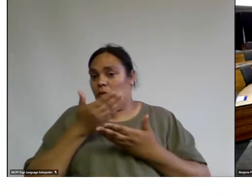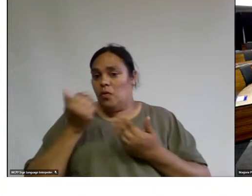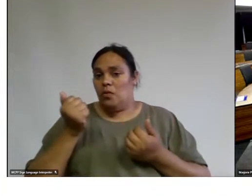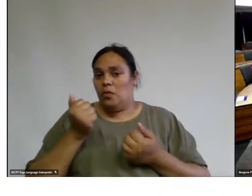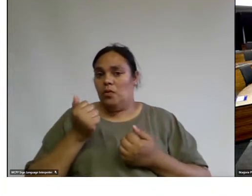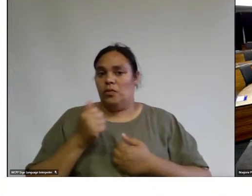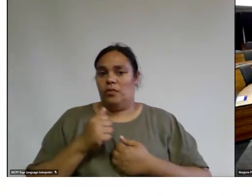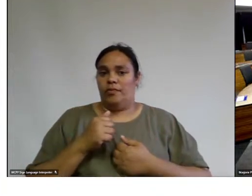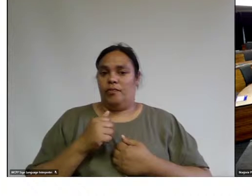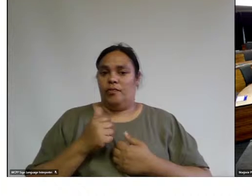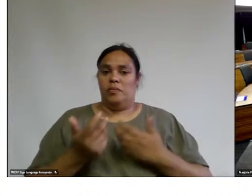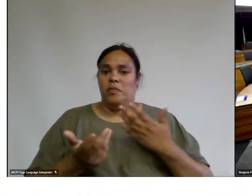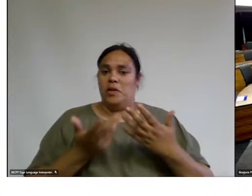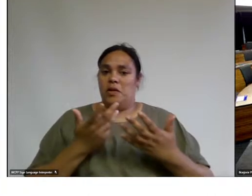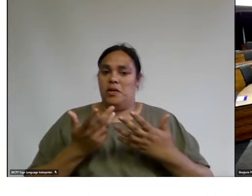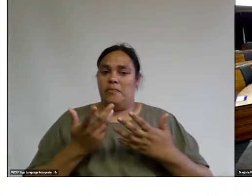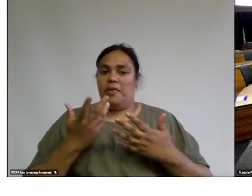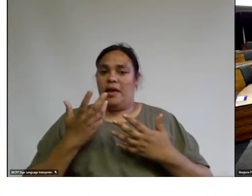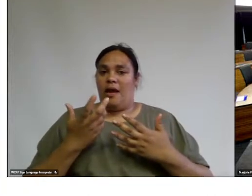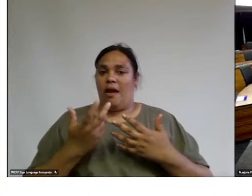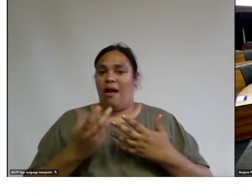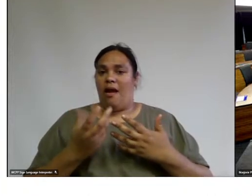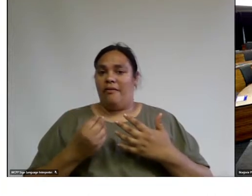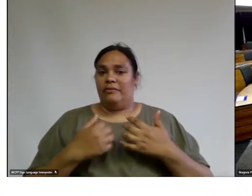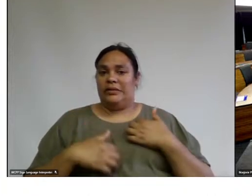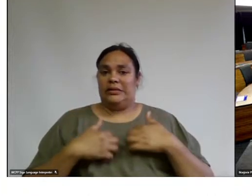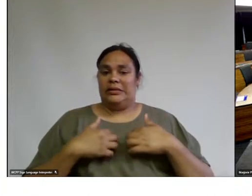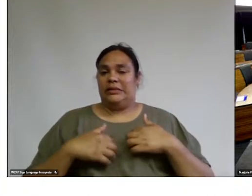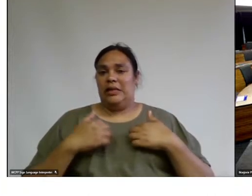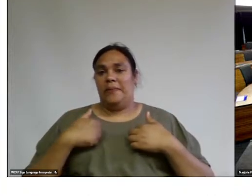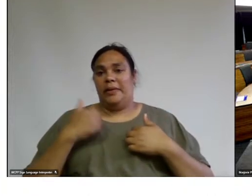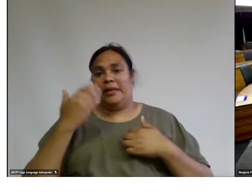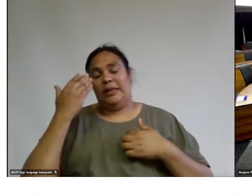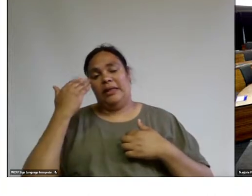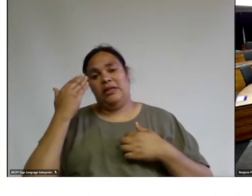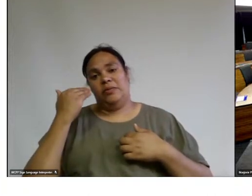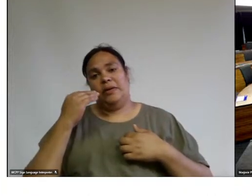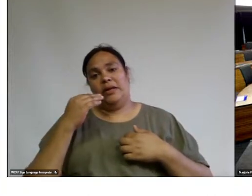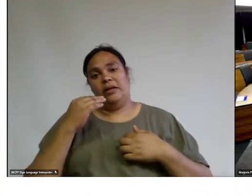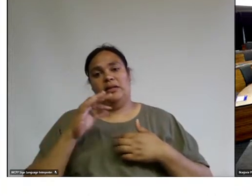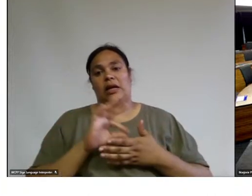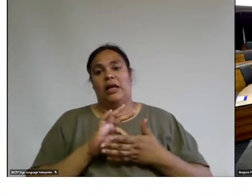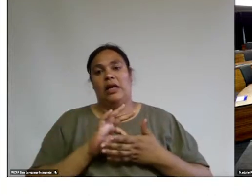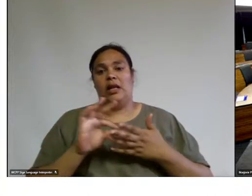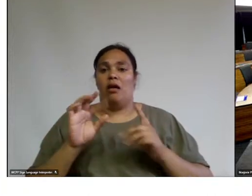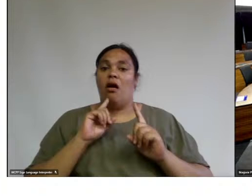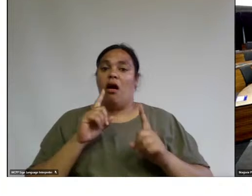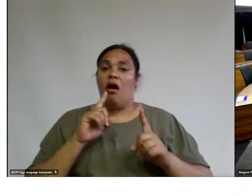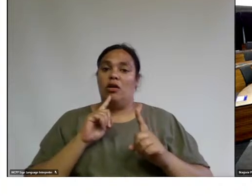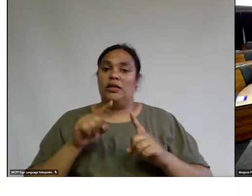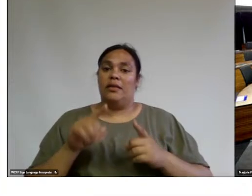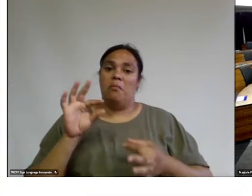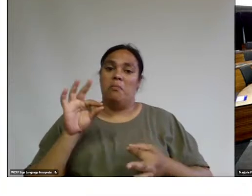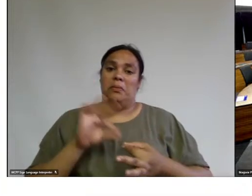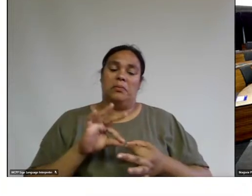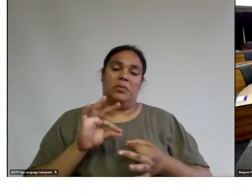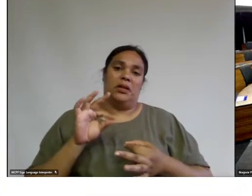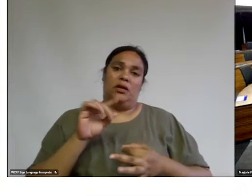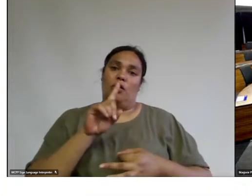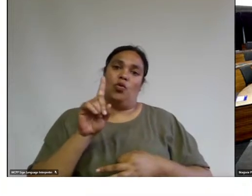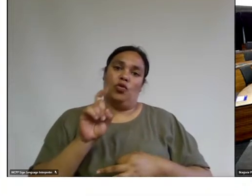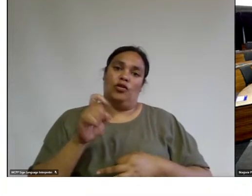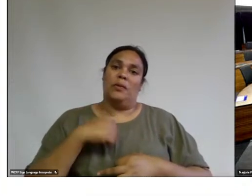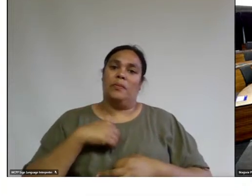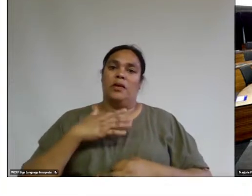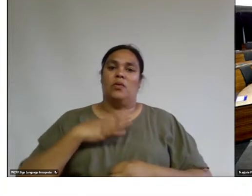and I perhaps, it's ambitious of me to expect a clear answer on this particular question that I'm